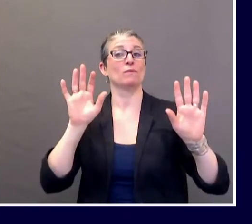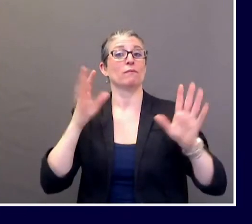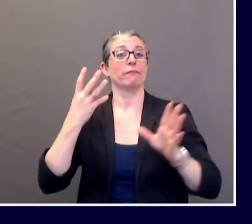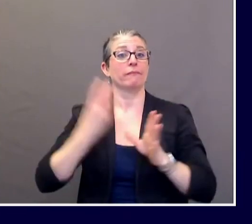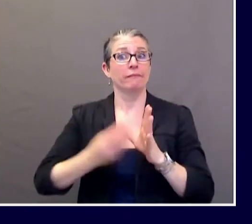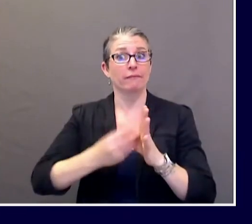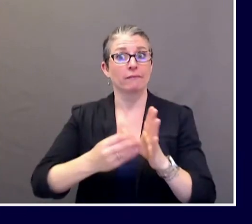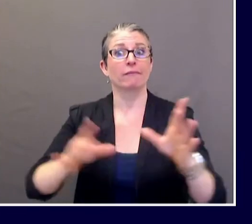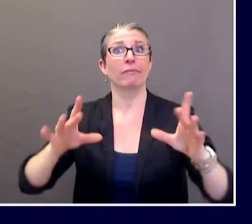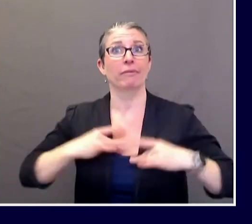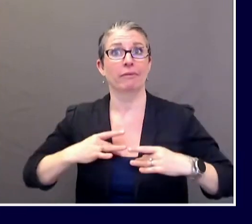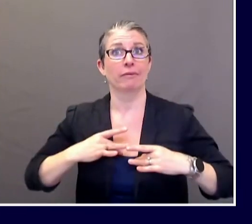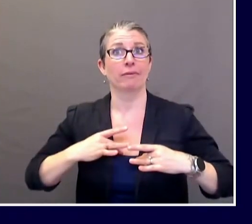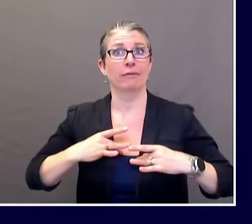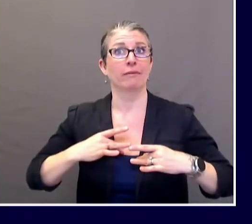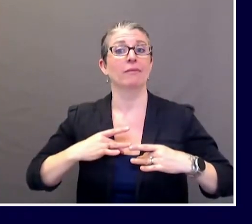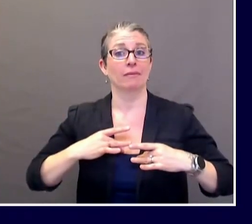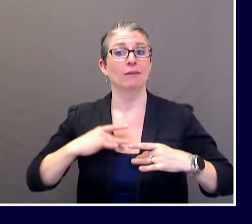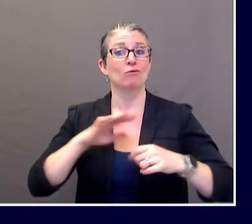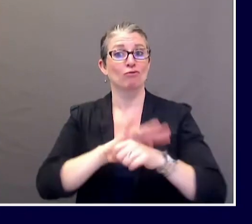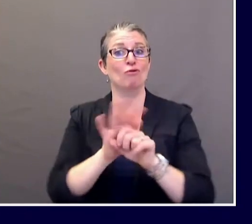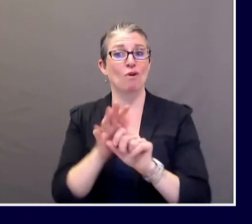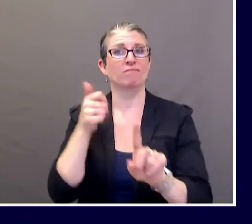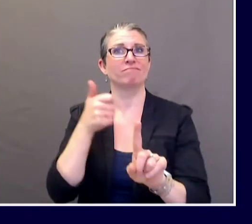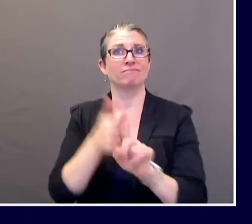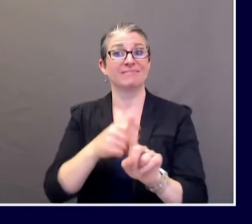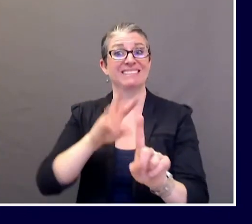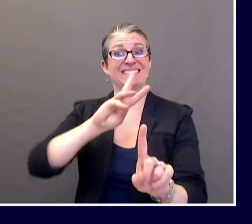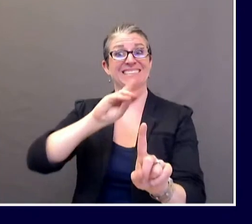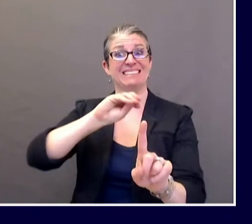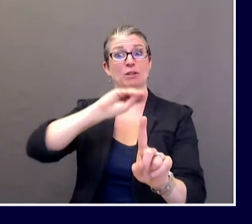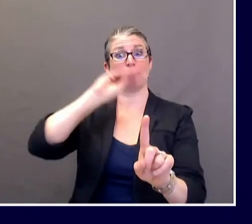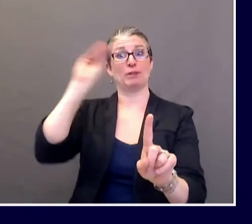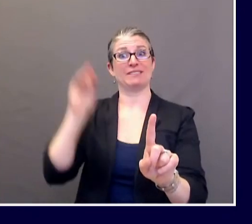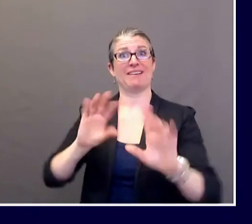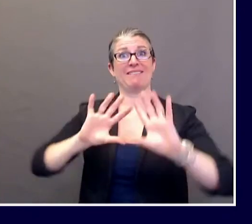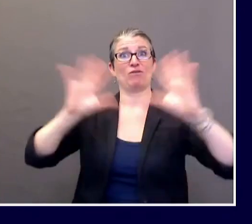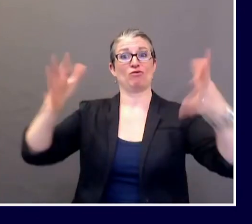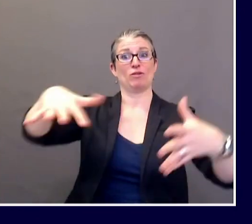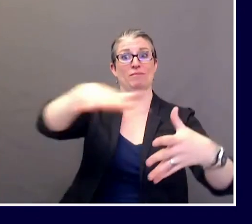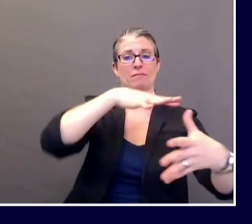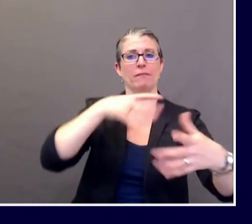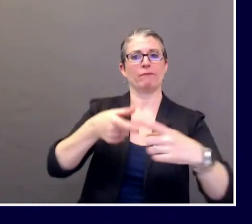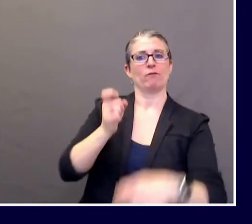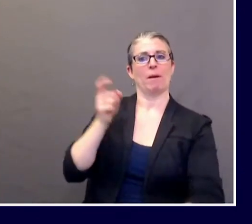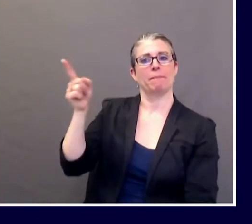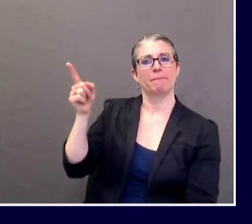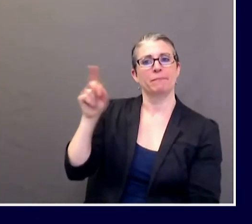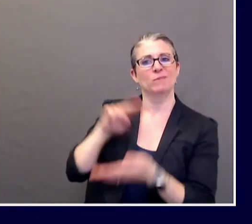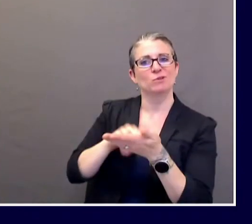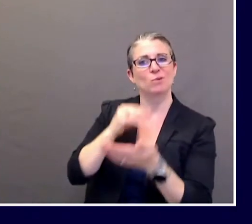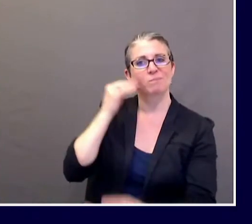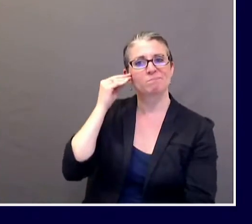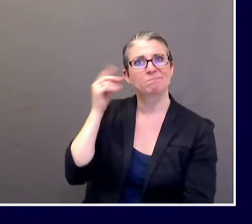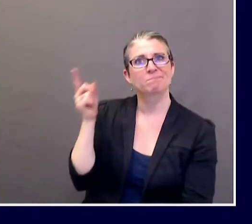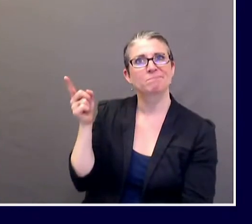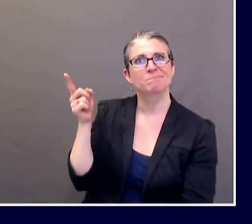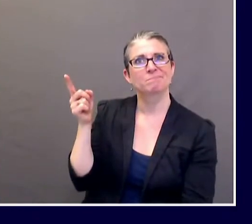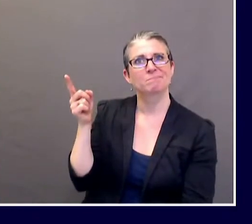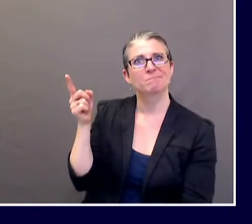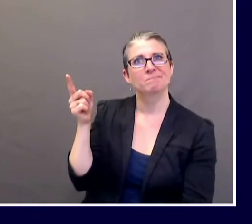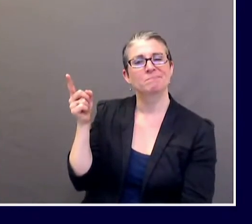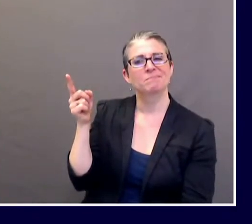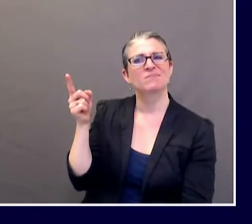in COVID-related funds that our state has received has been used to help and protect these nursing homes.